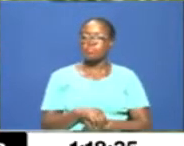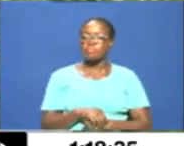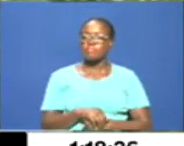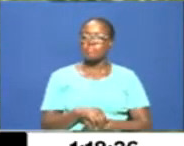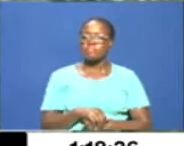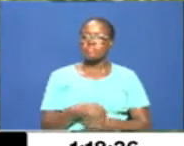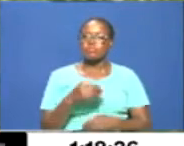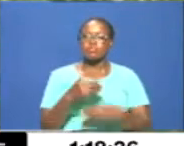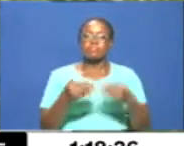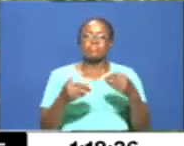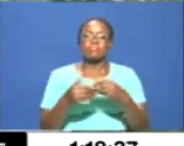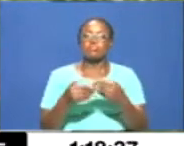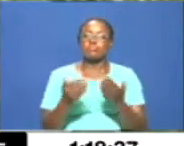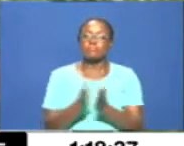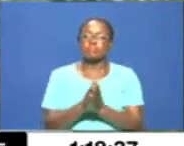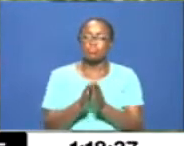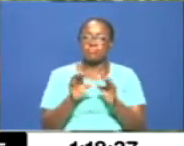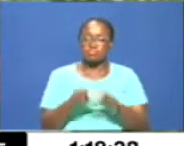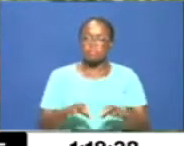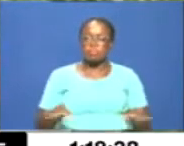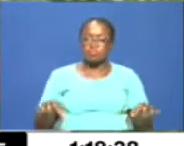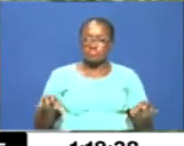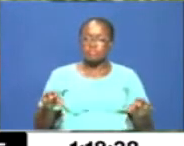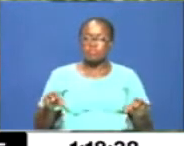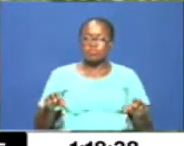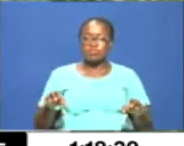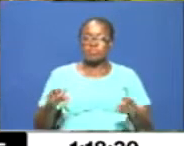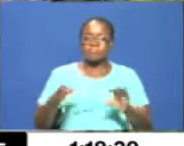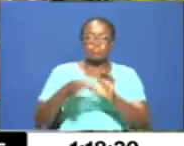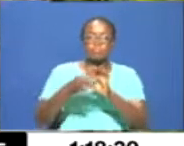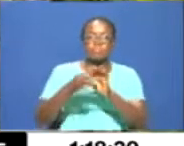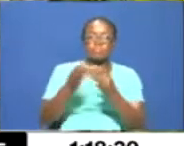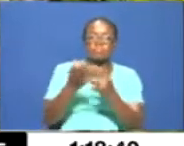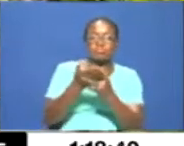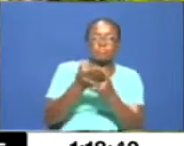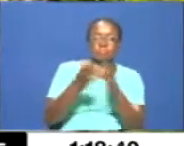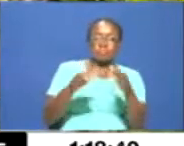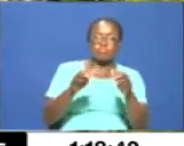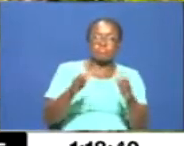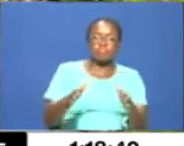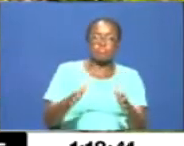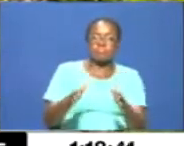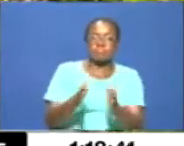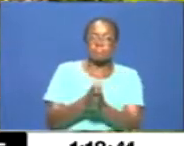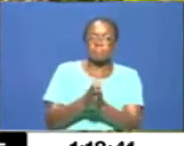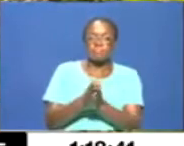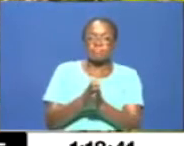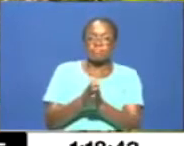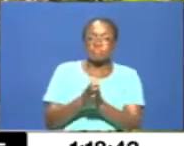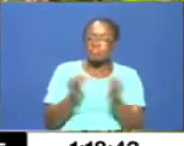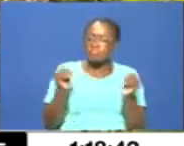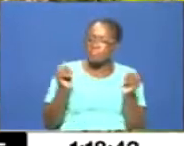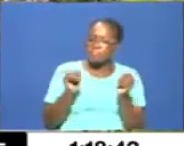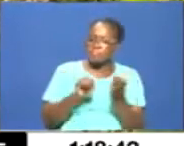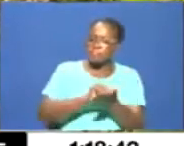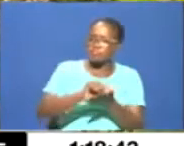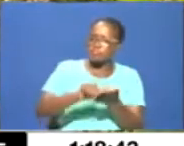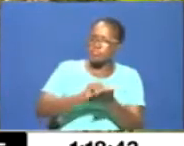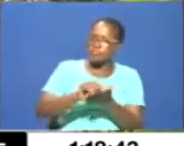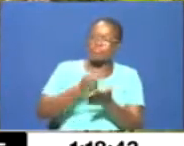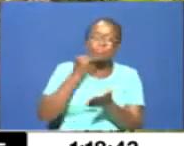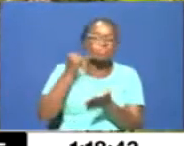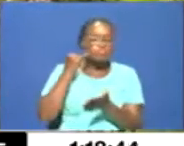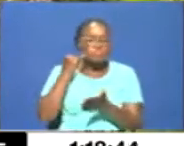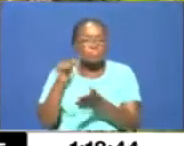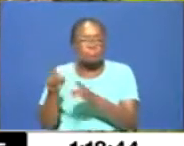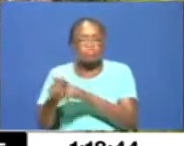Construction of the fresh produce market will provide a direct link between farmers from the counties of Nyandarua and Nakuru and hoteliers as well as